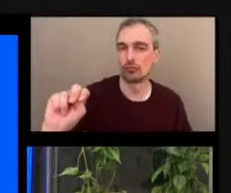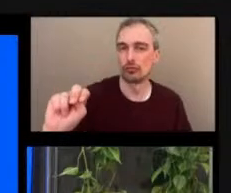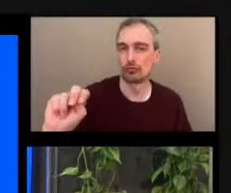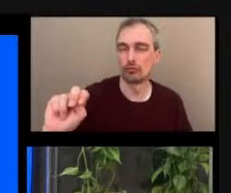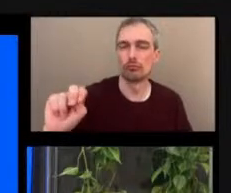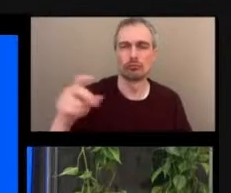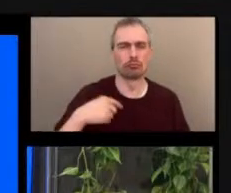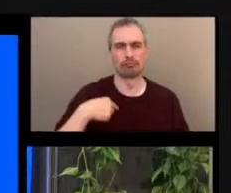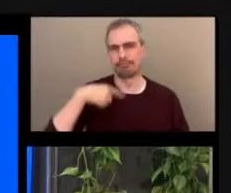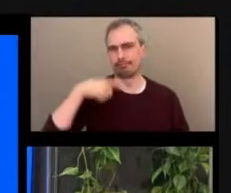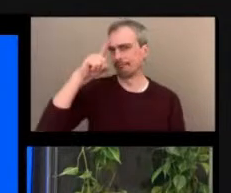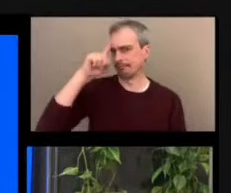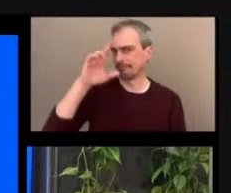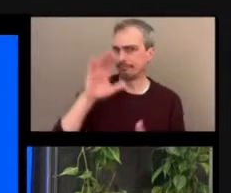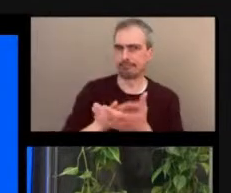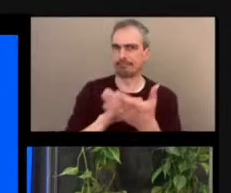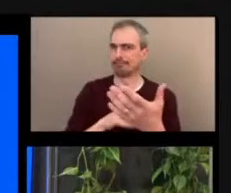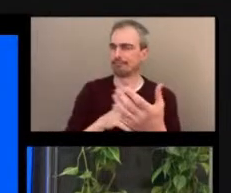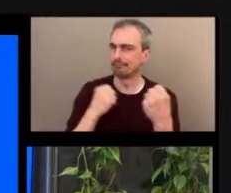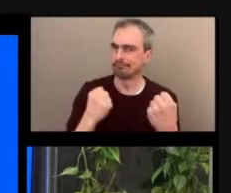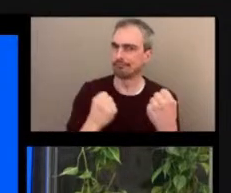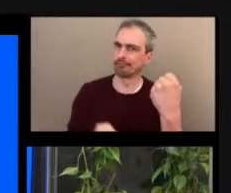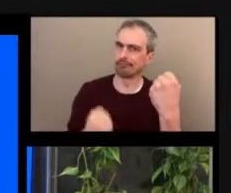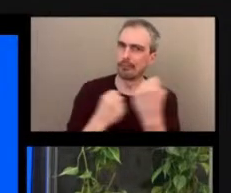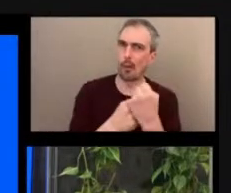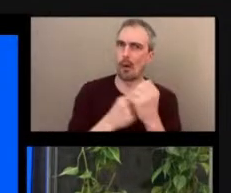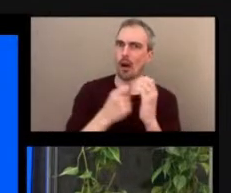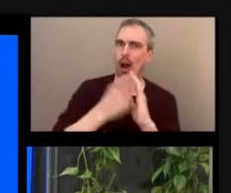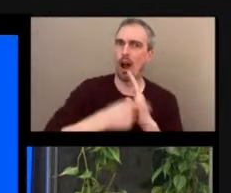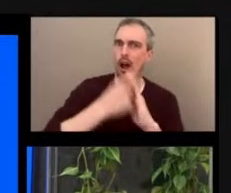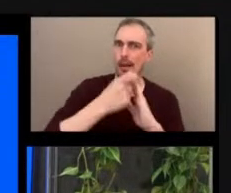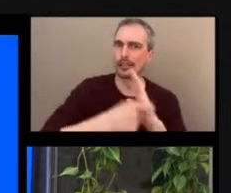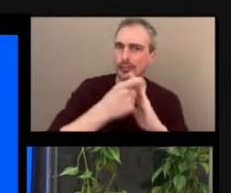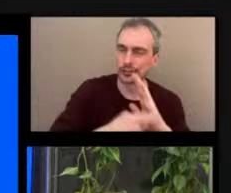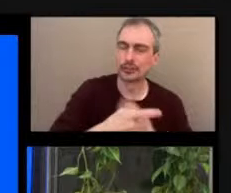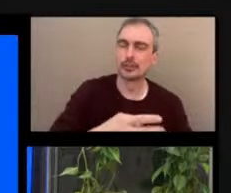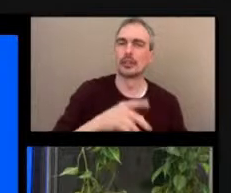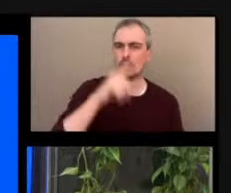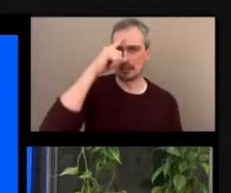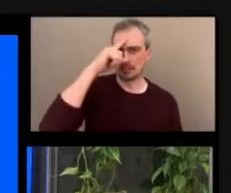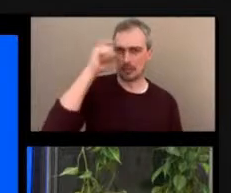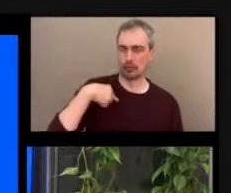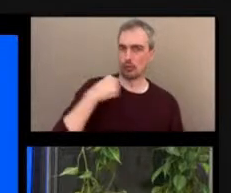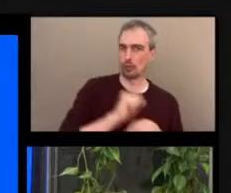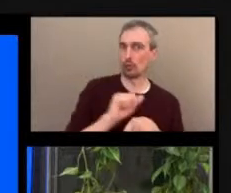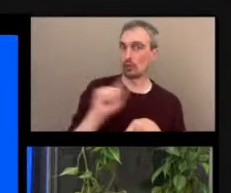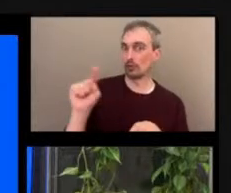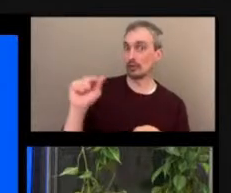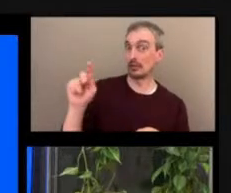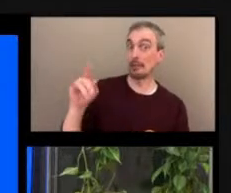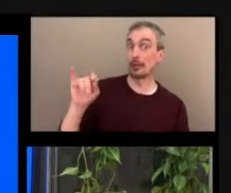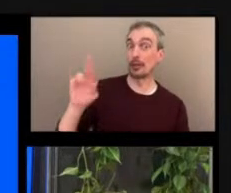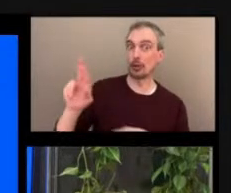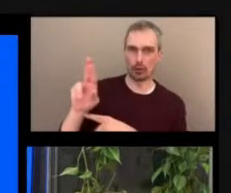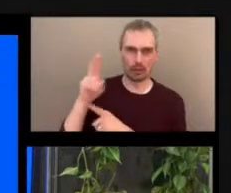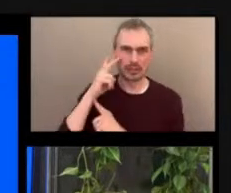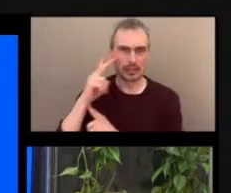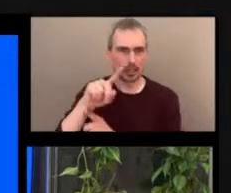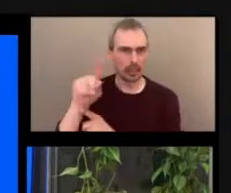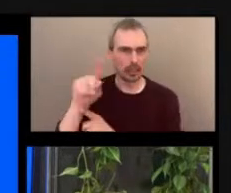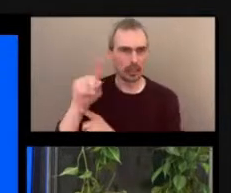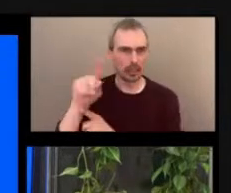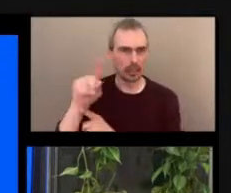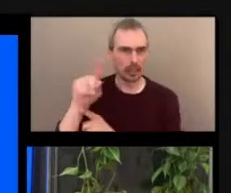He indicates that he is focusing on advocating for the use of technology and